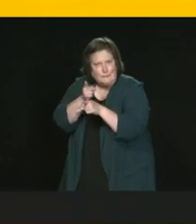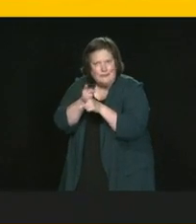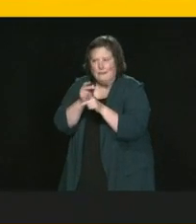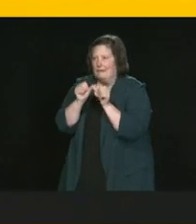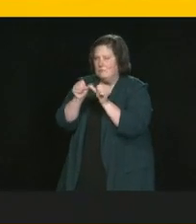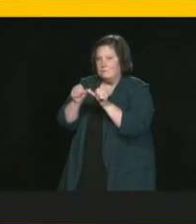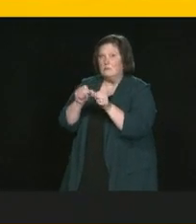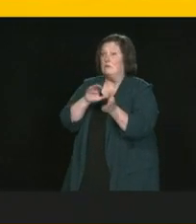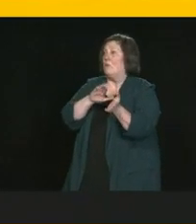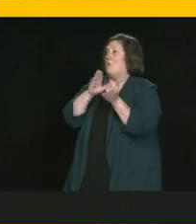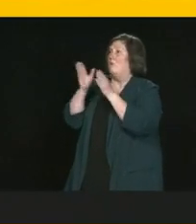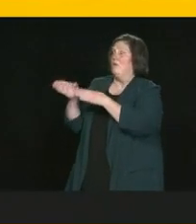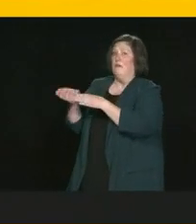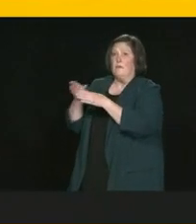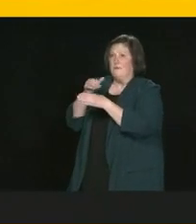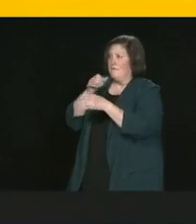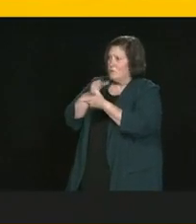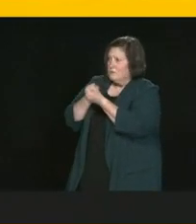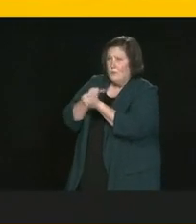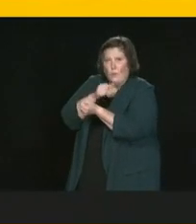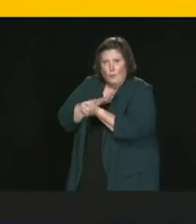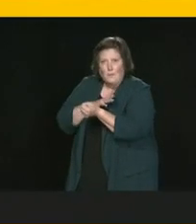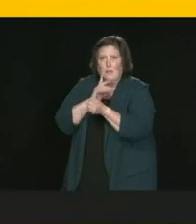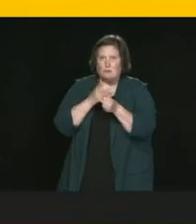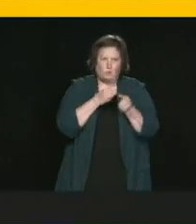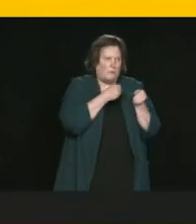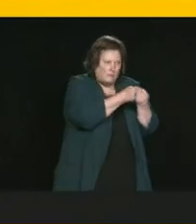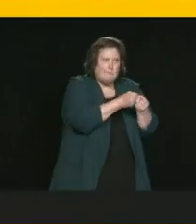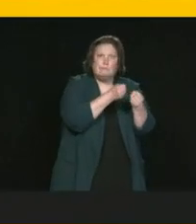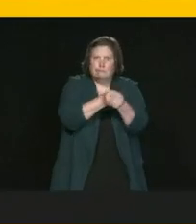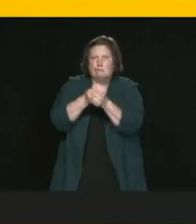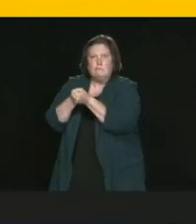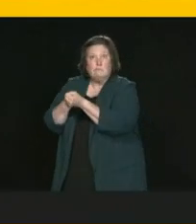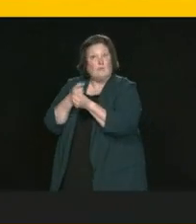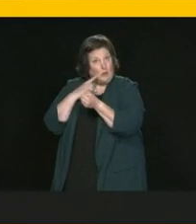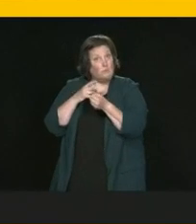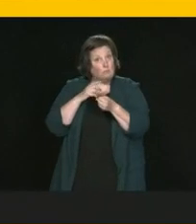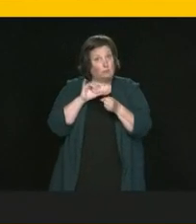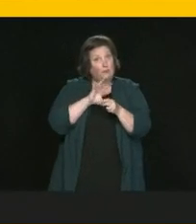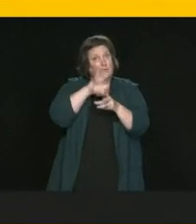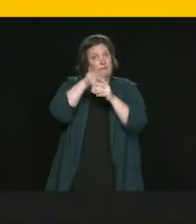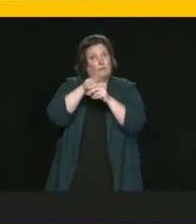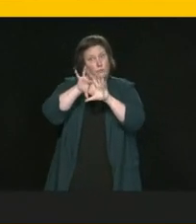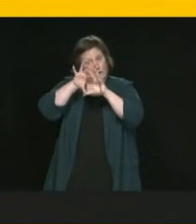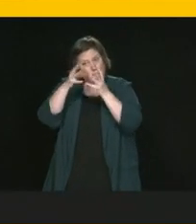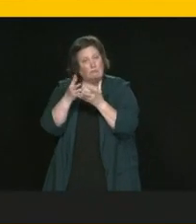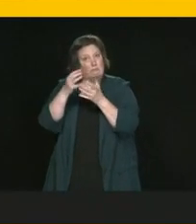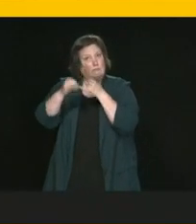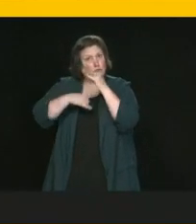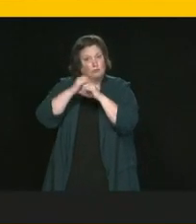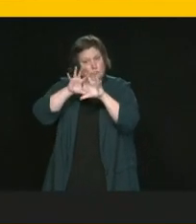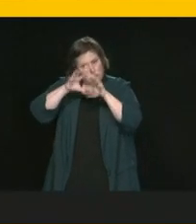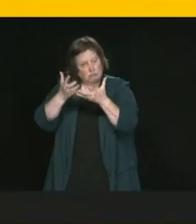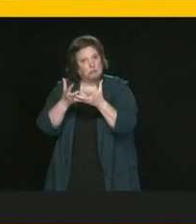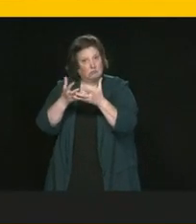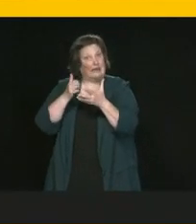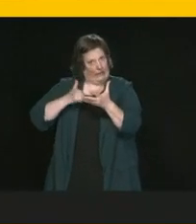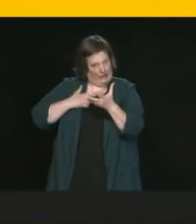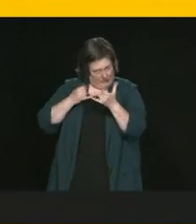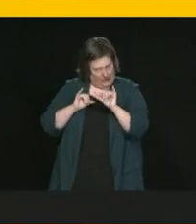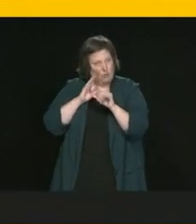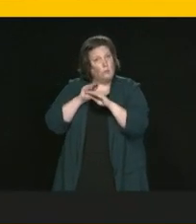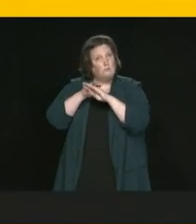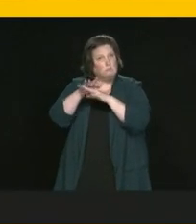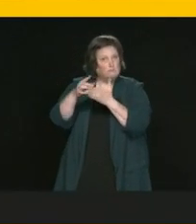is that Canada is very engaged on the international stage, and that will continue. We do hope to